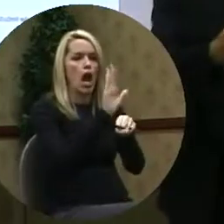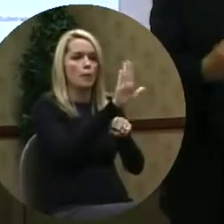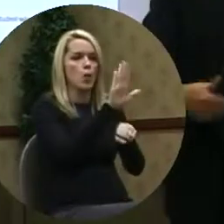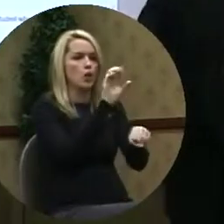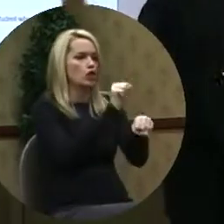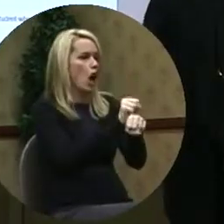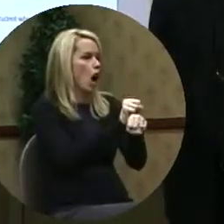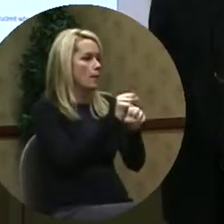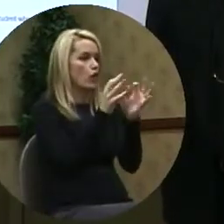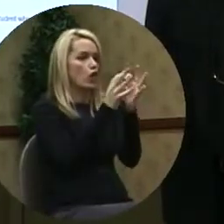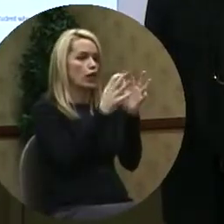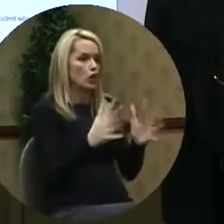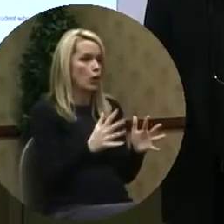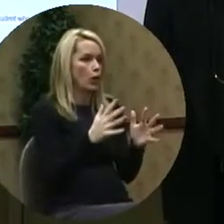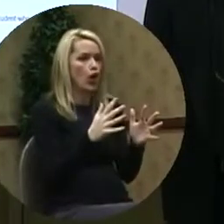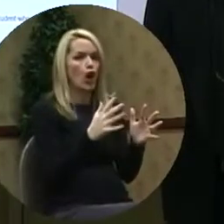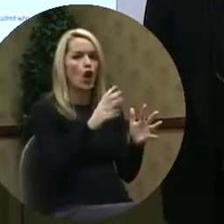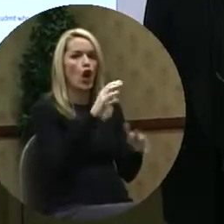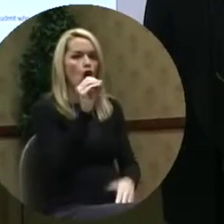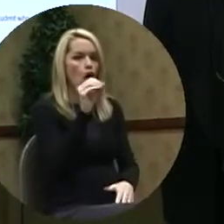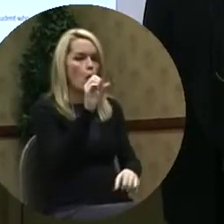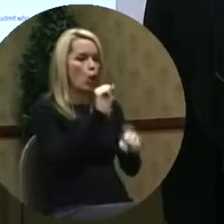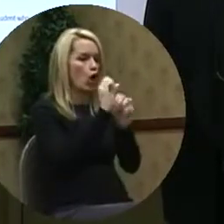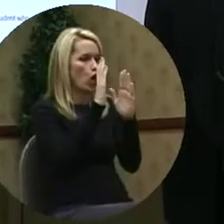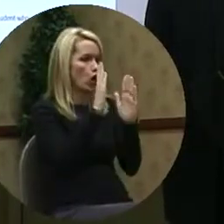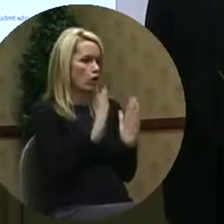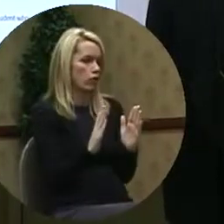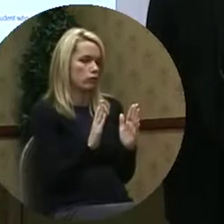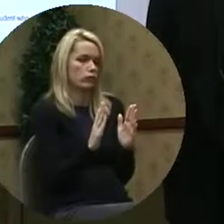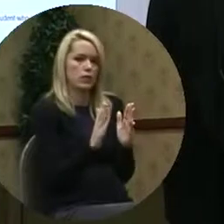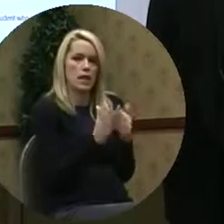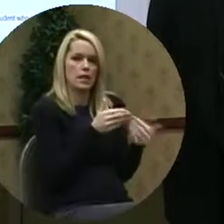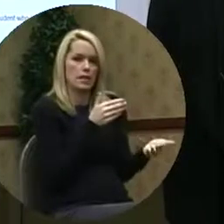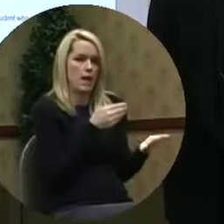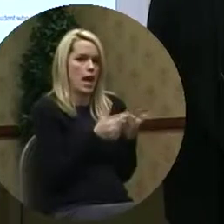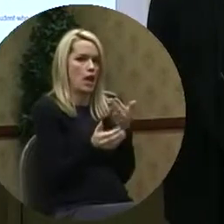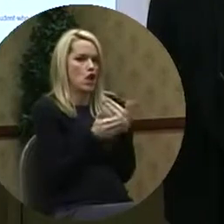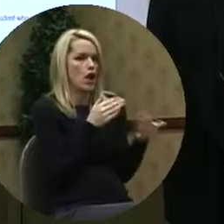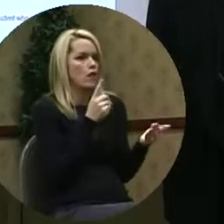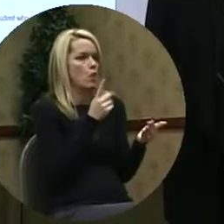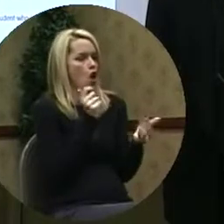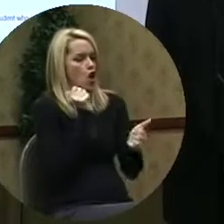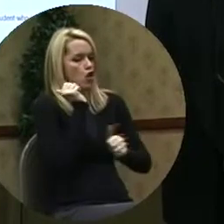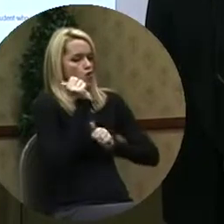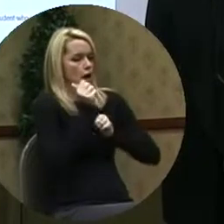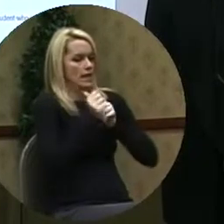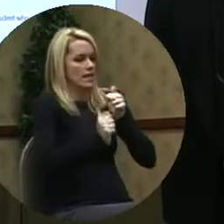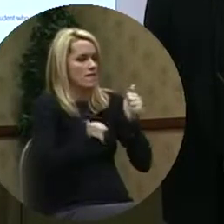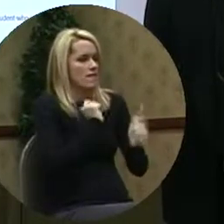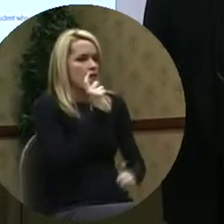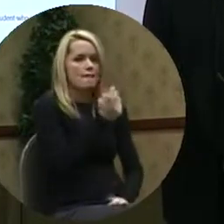it's an interpreter or a coworker, if you are sullen, aggressive,